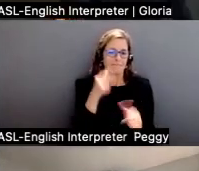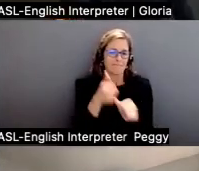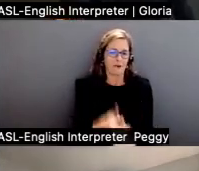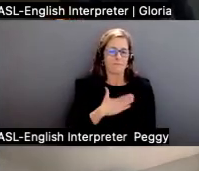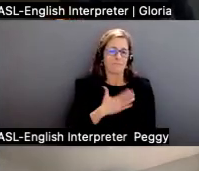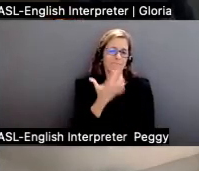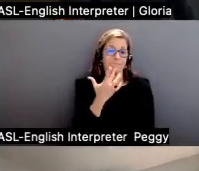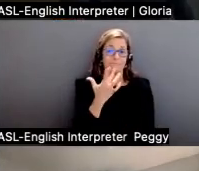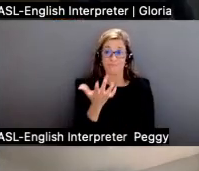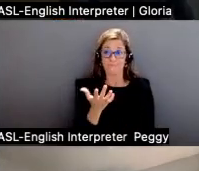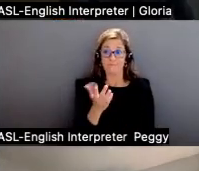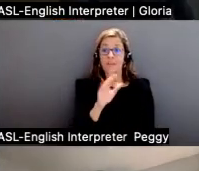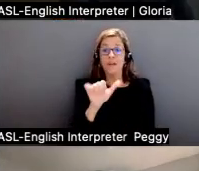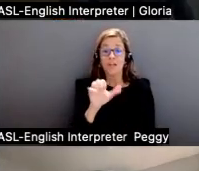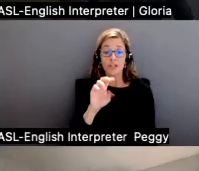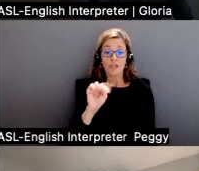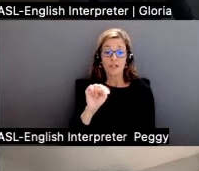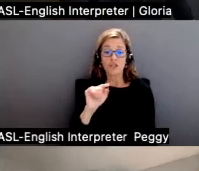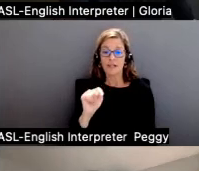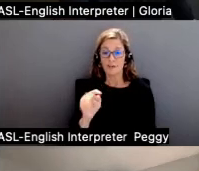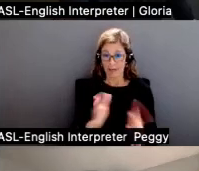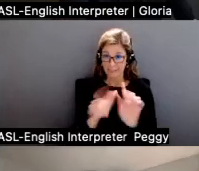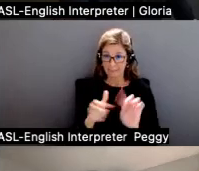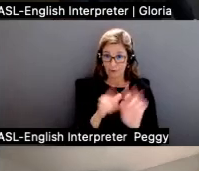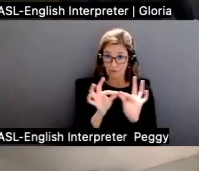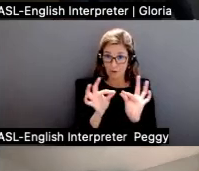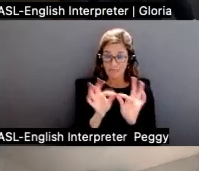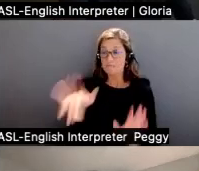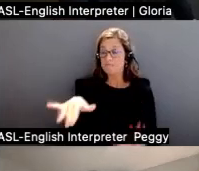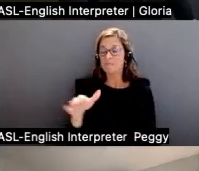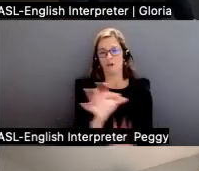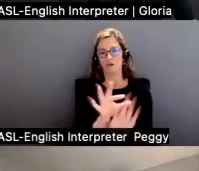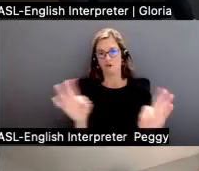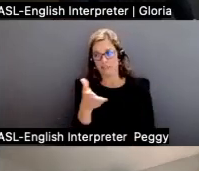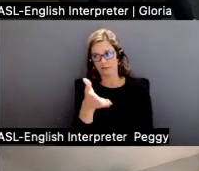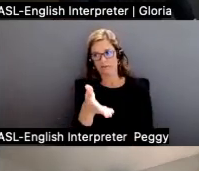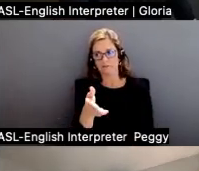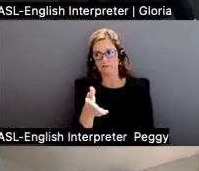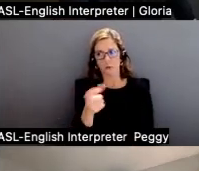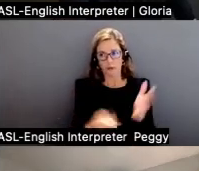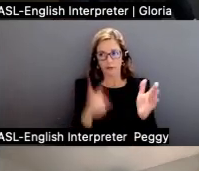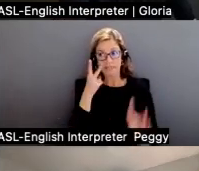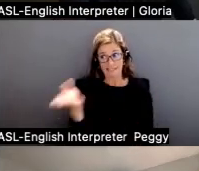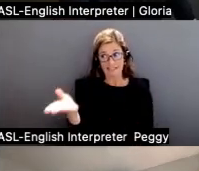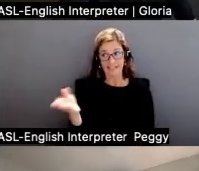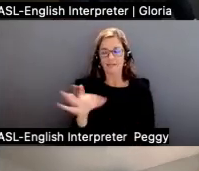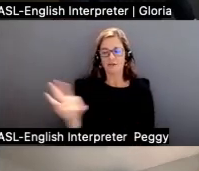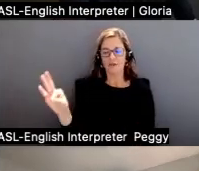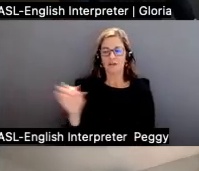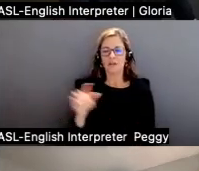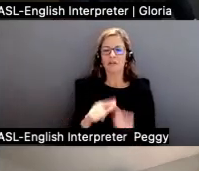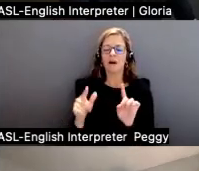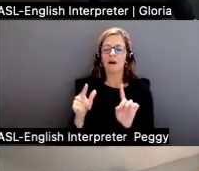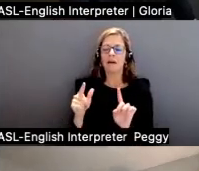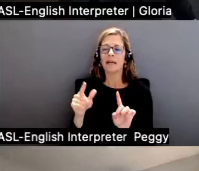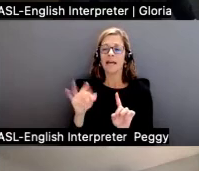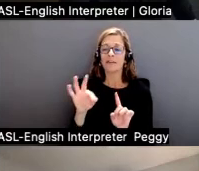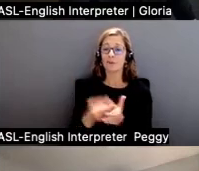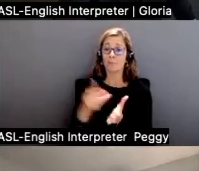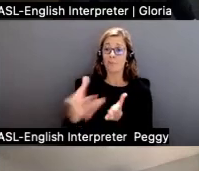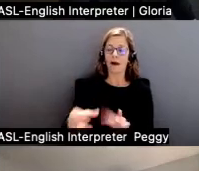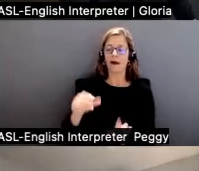Okay, so Janet, your question about pricing, it's a free version of what I'm using. There was a Quizlet Plus version. So when